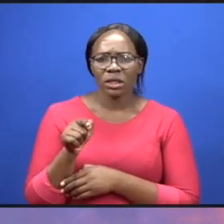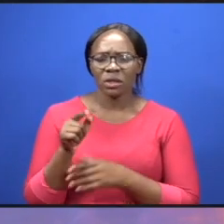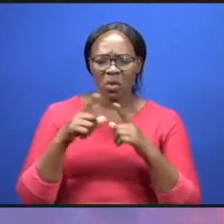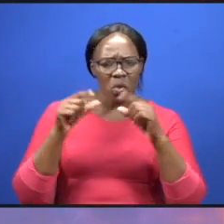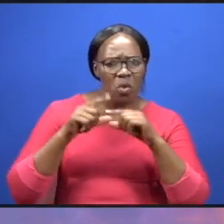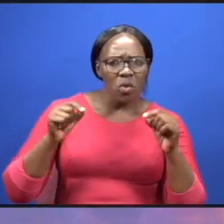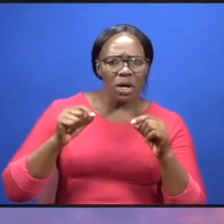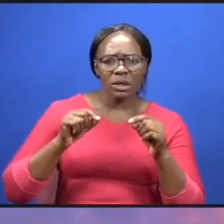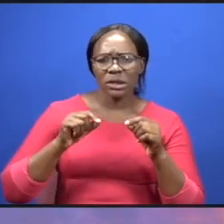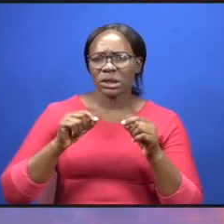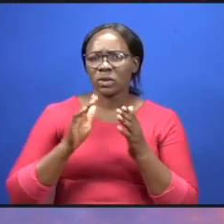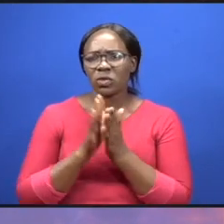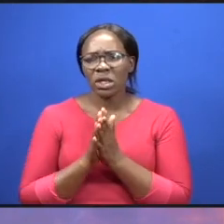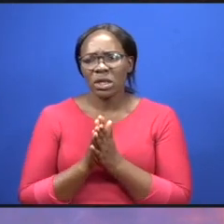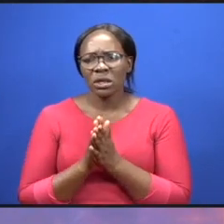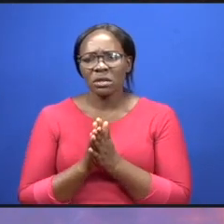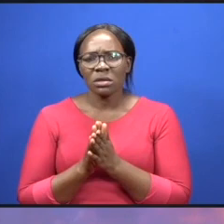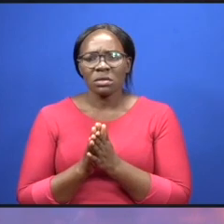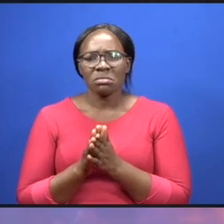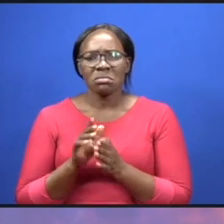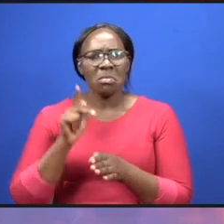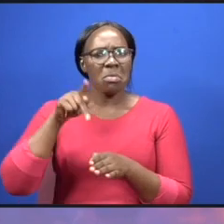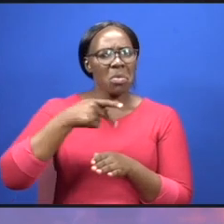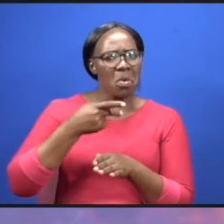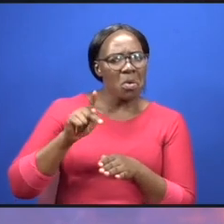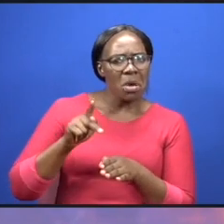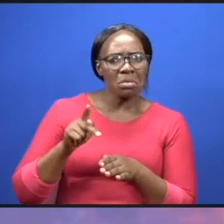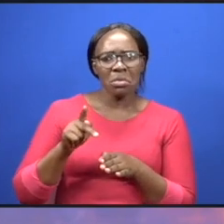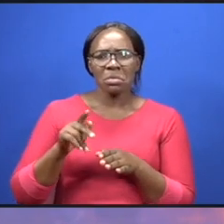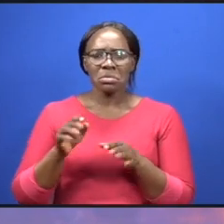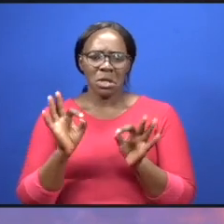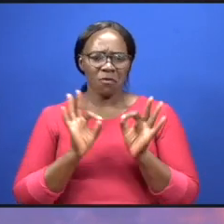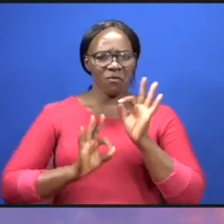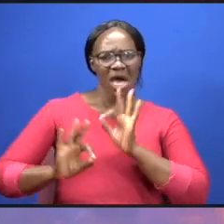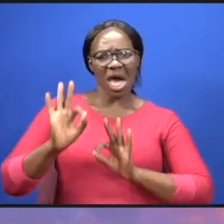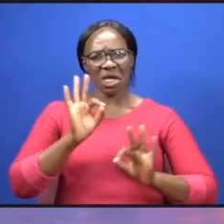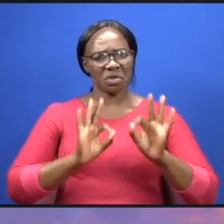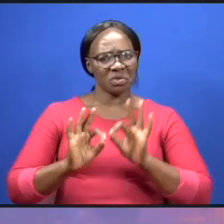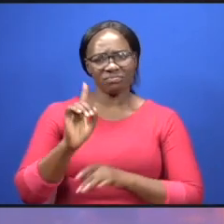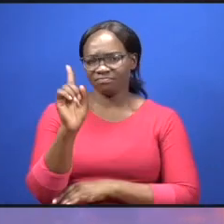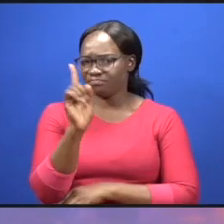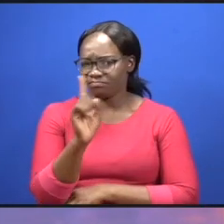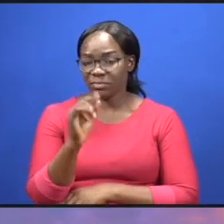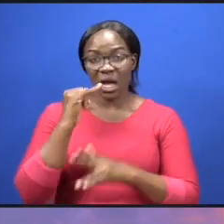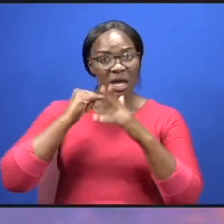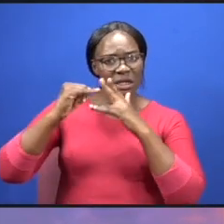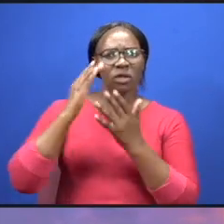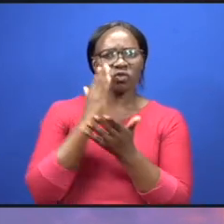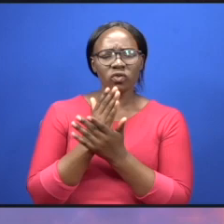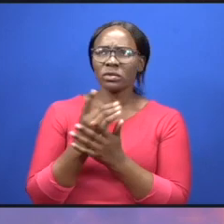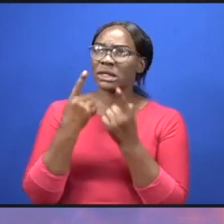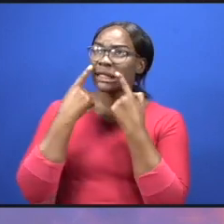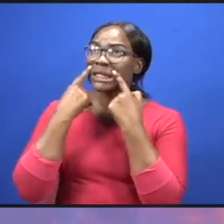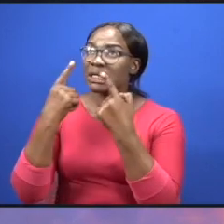those are not words spoken with poise and spoken with a sense of decorum. Isaiah has caught a glimpse of the living